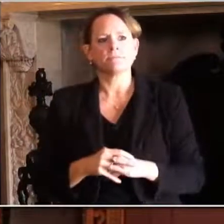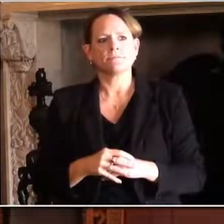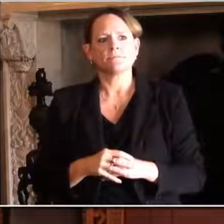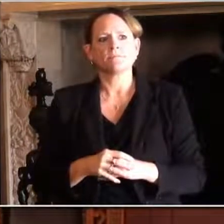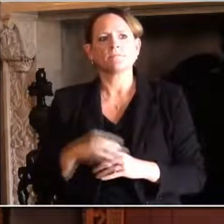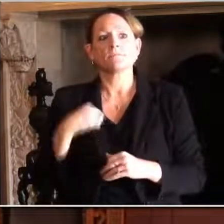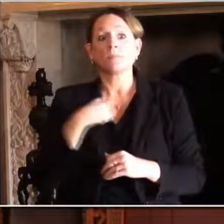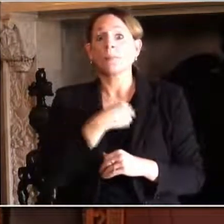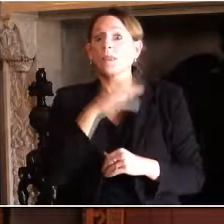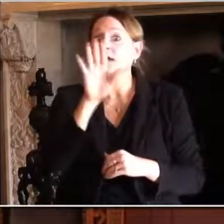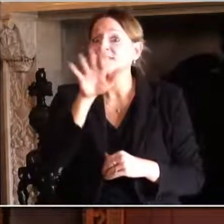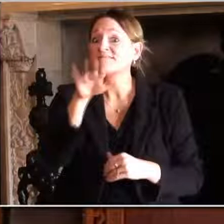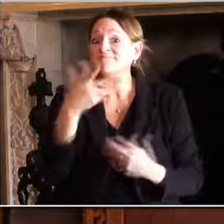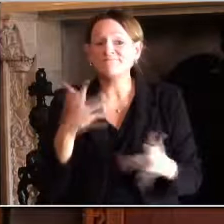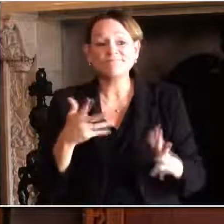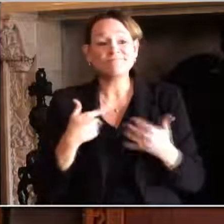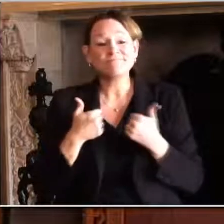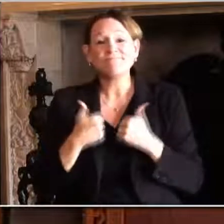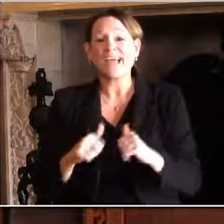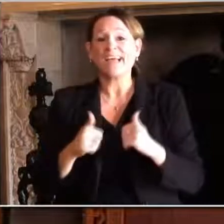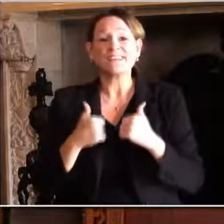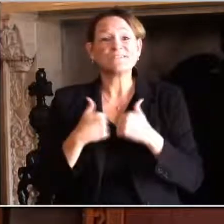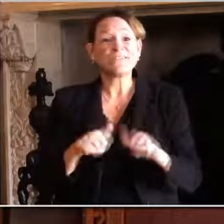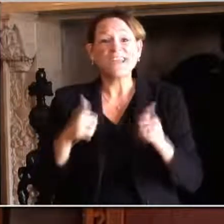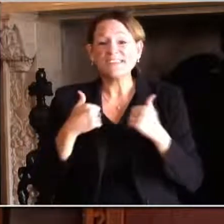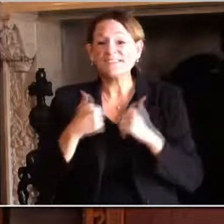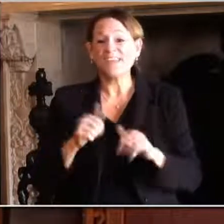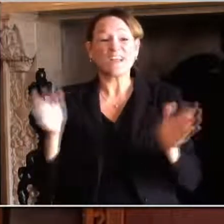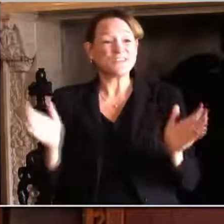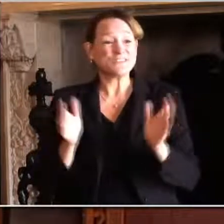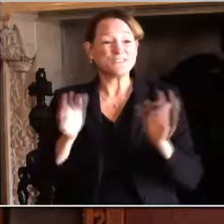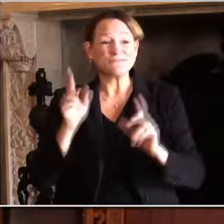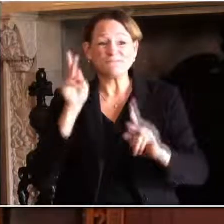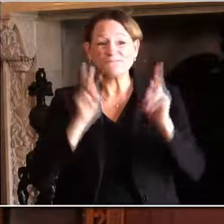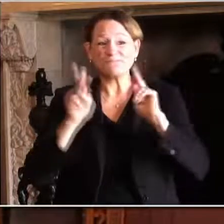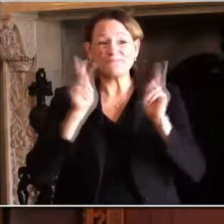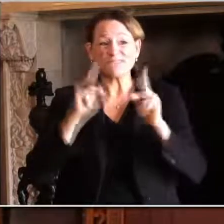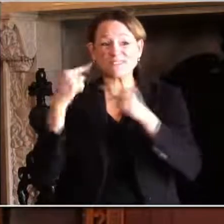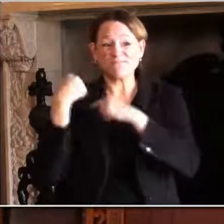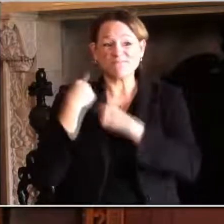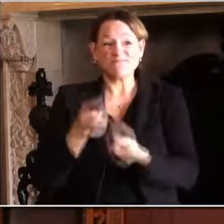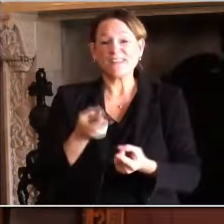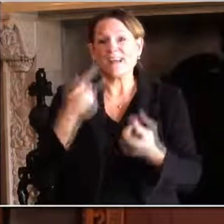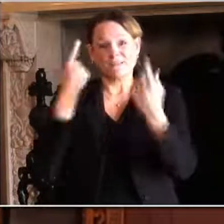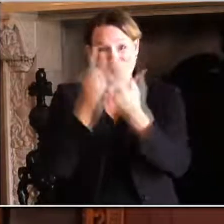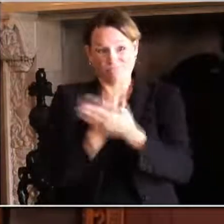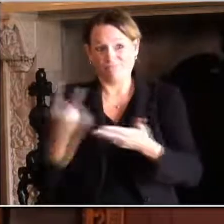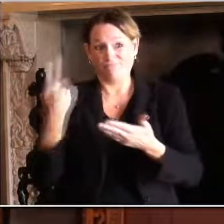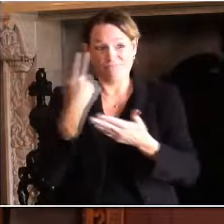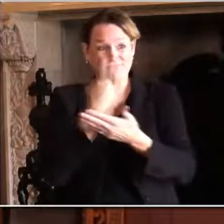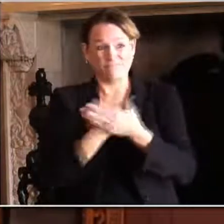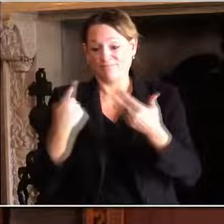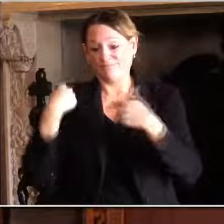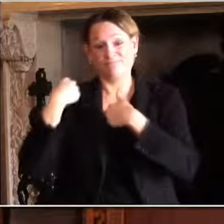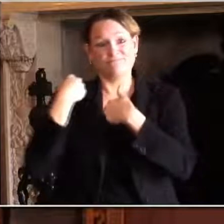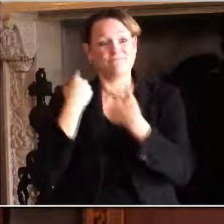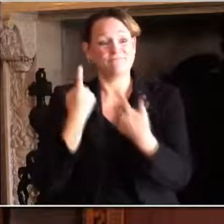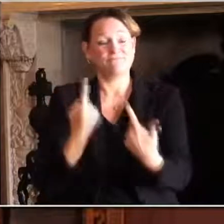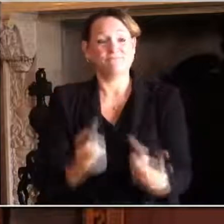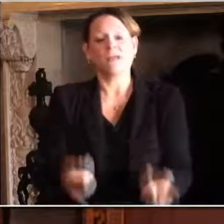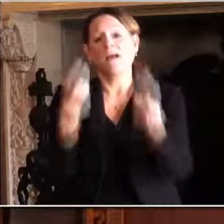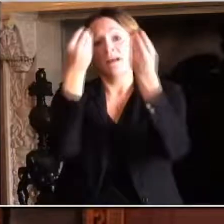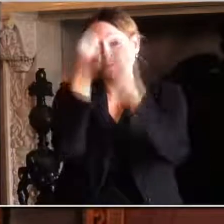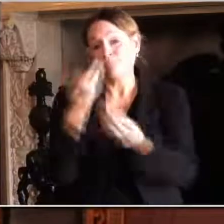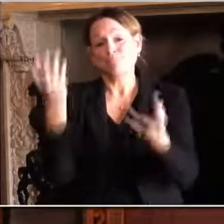that significantly. We come here every week or almost every week talking about the very similar things, wear a